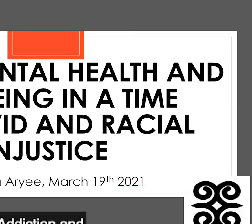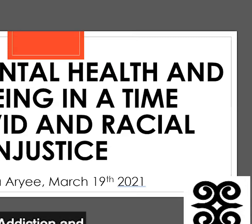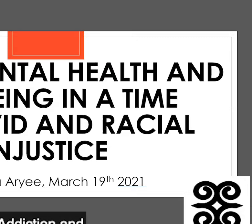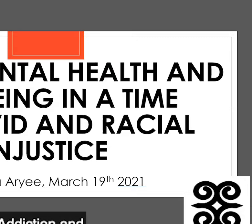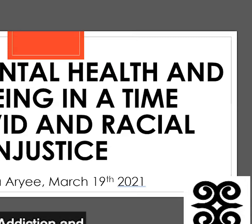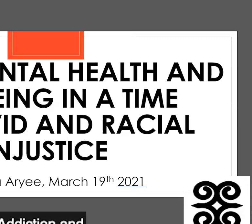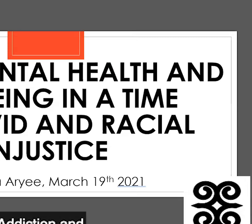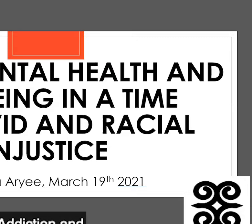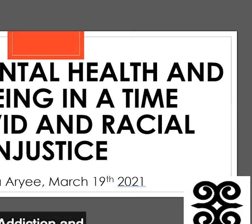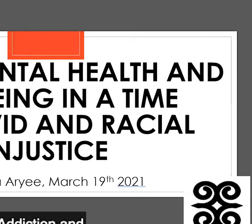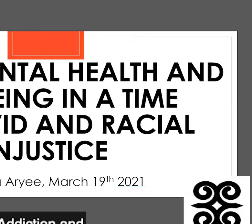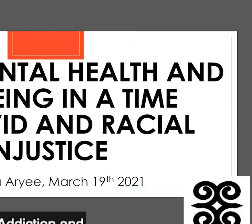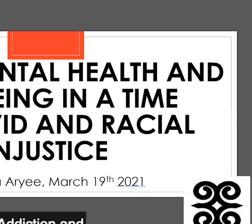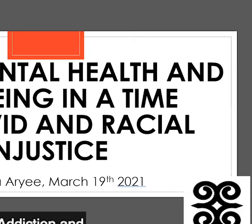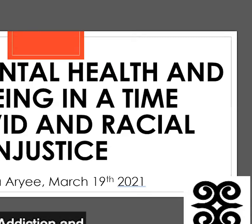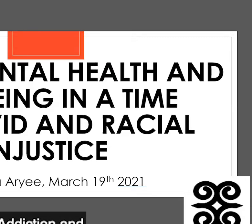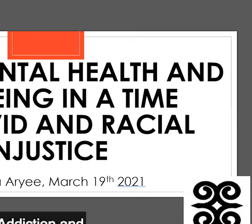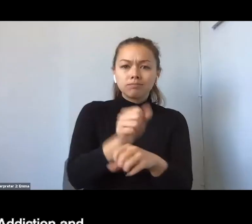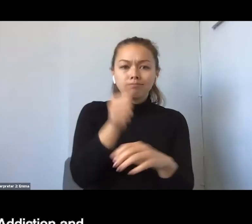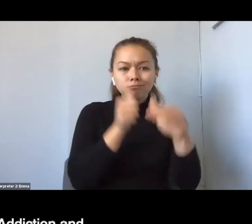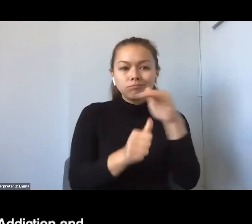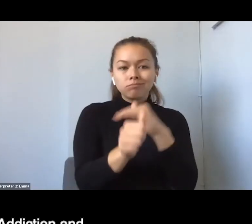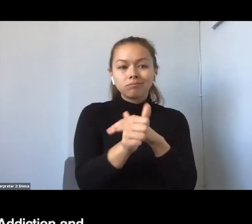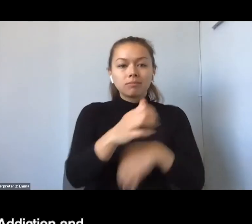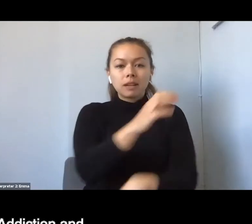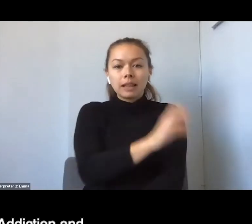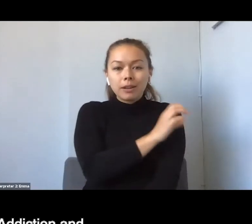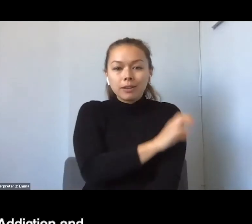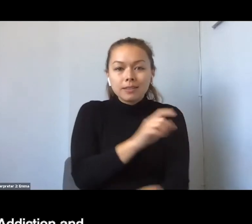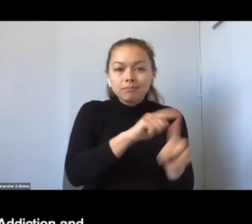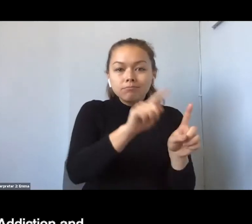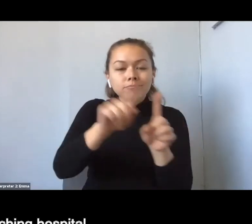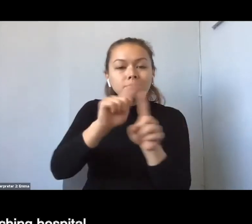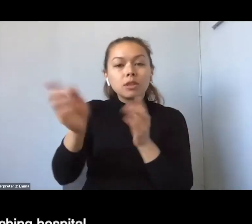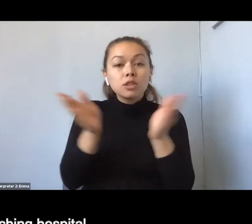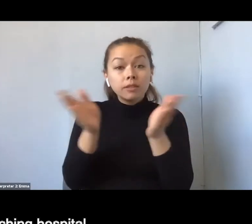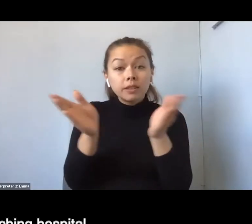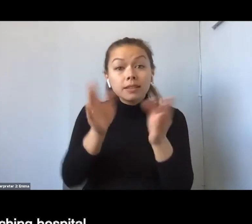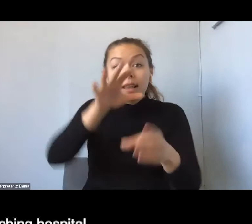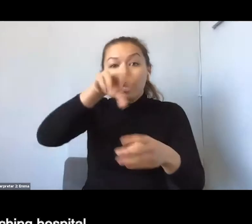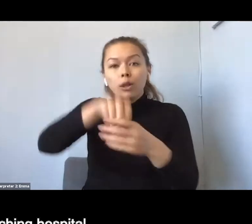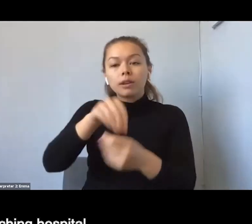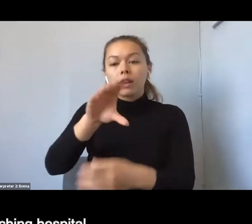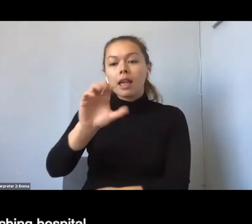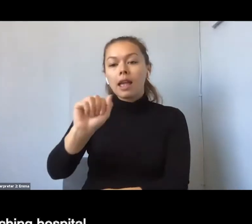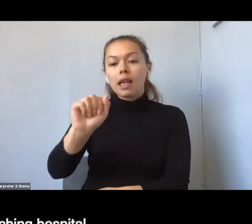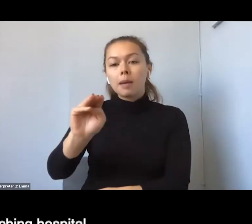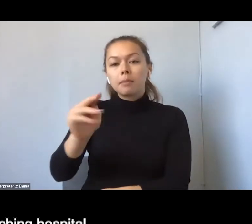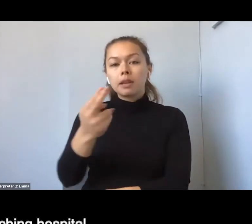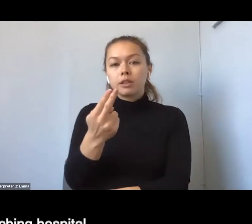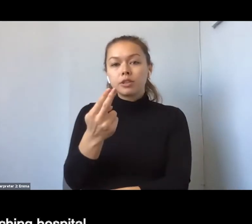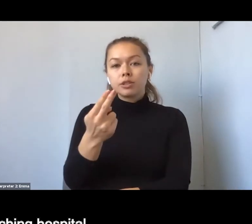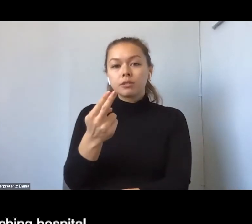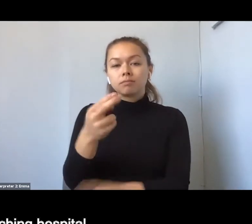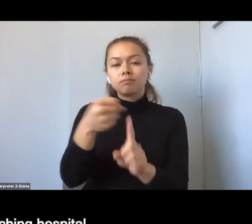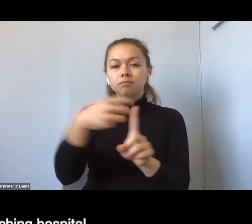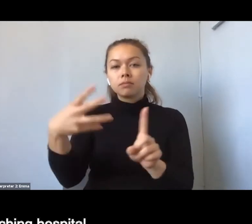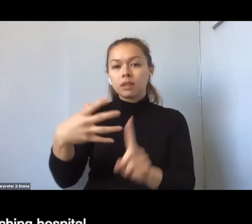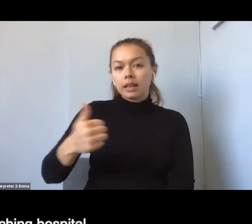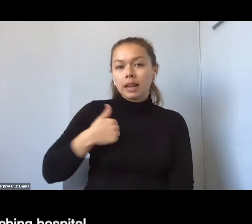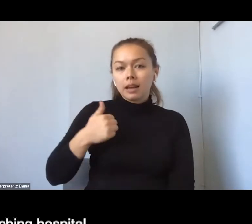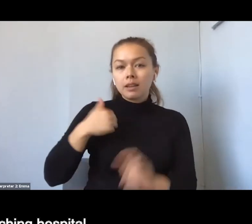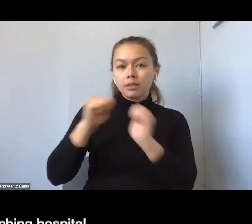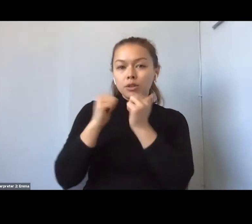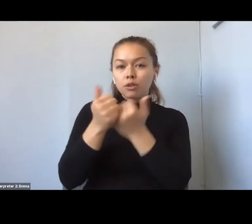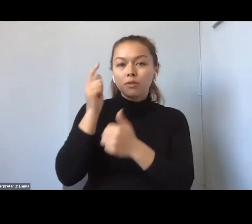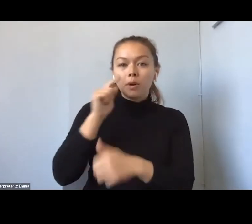at the Centre for Addiction and Mental Health, Canada's largest mental health teaching hospital